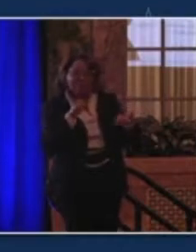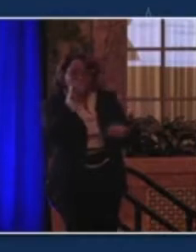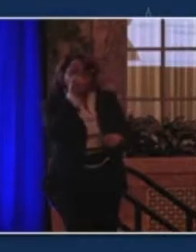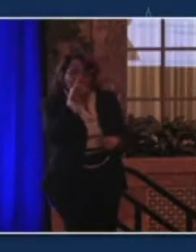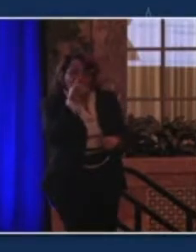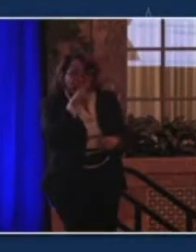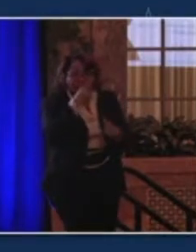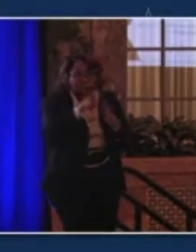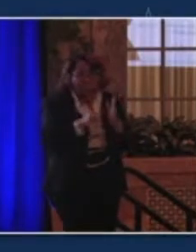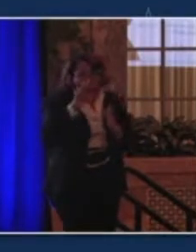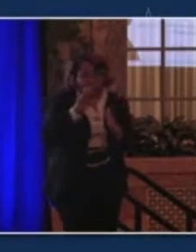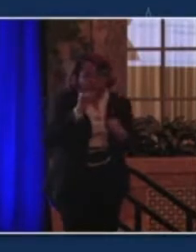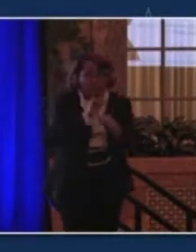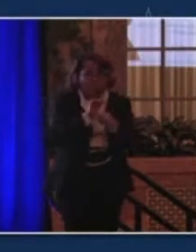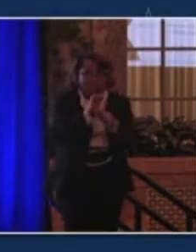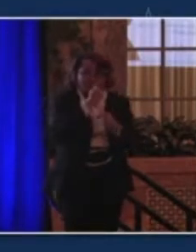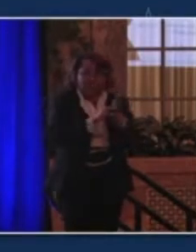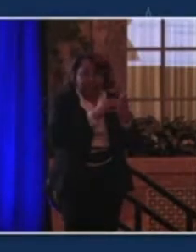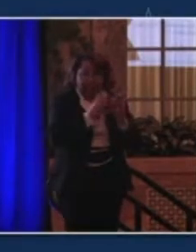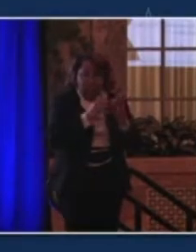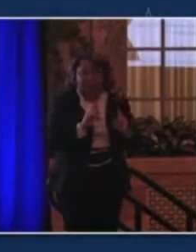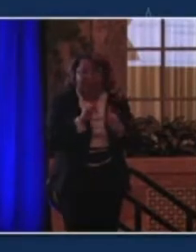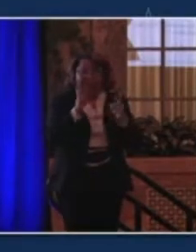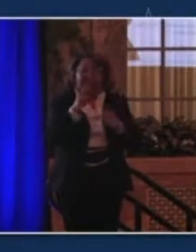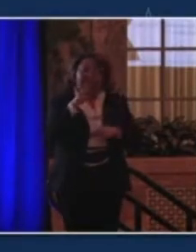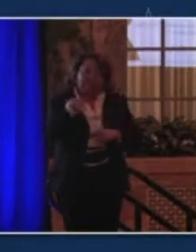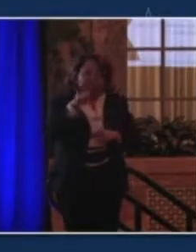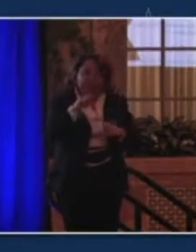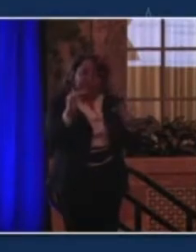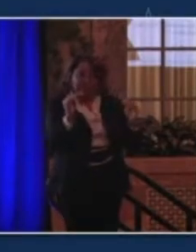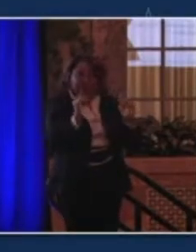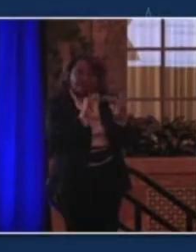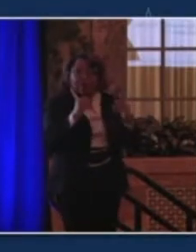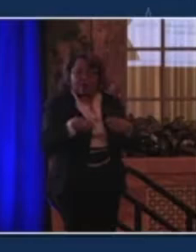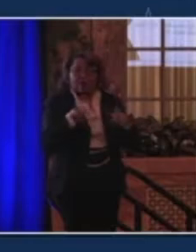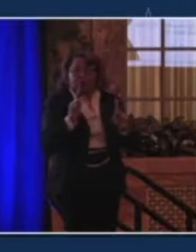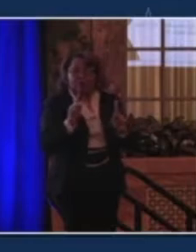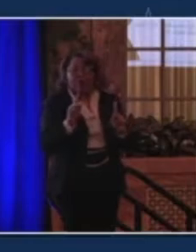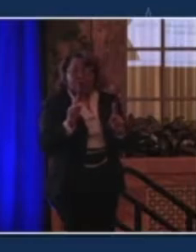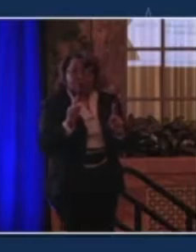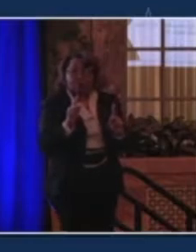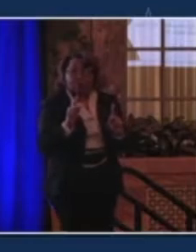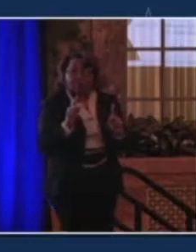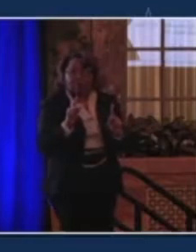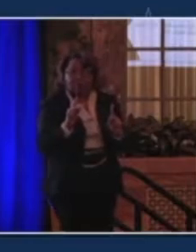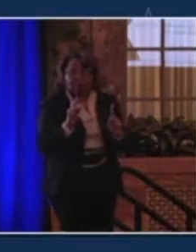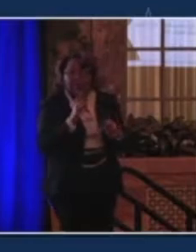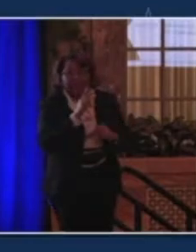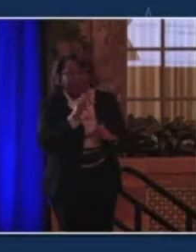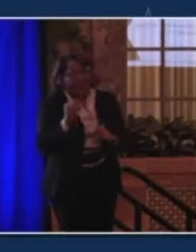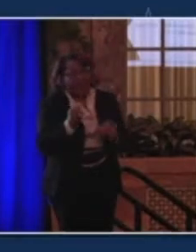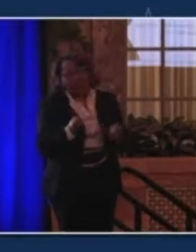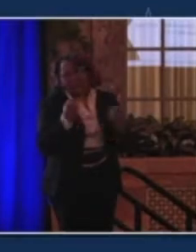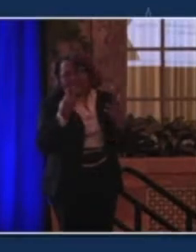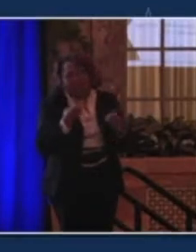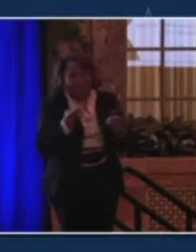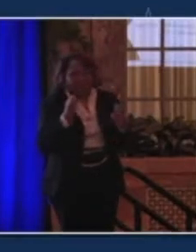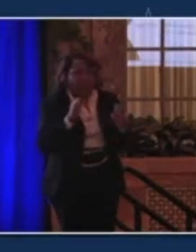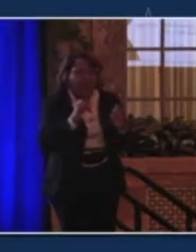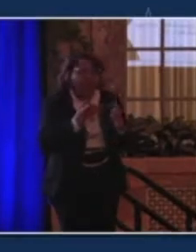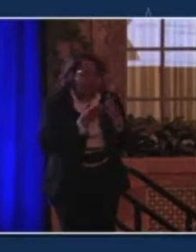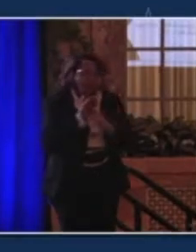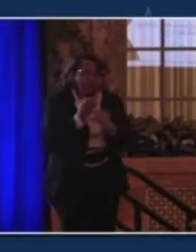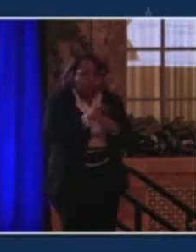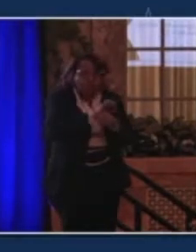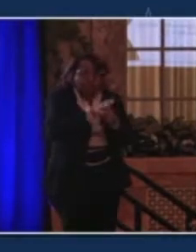their work schedule would be and giving them a fairer shot. And countless efforts through the pandemic